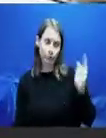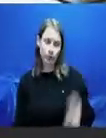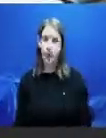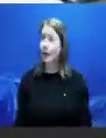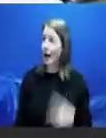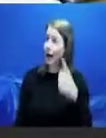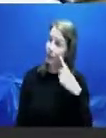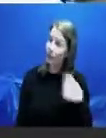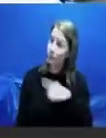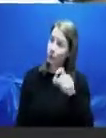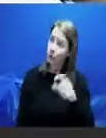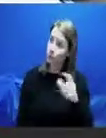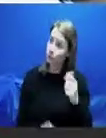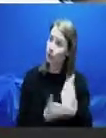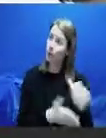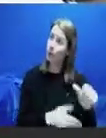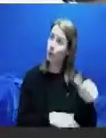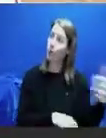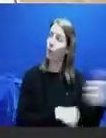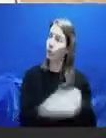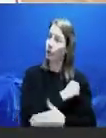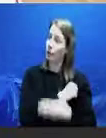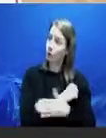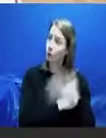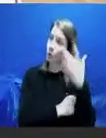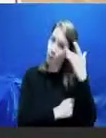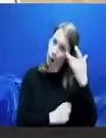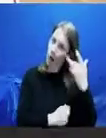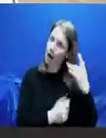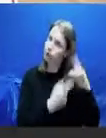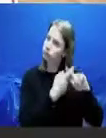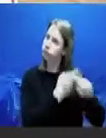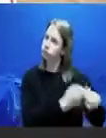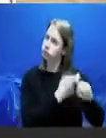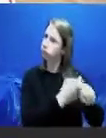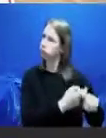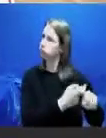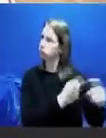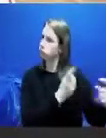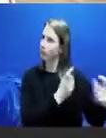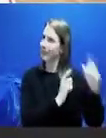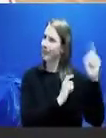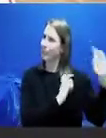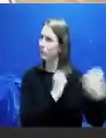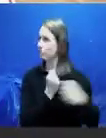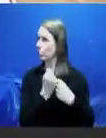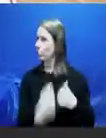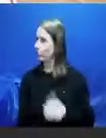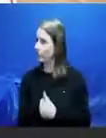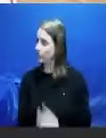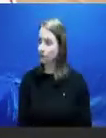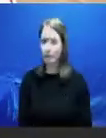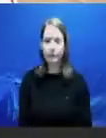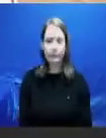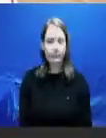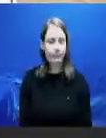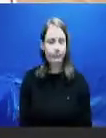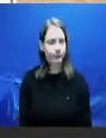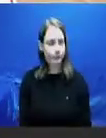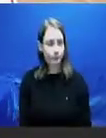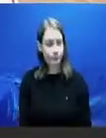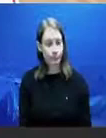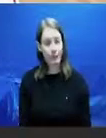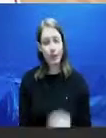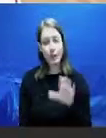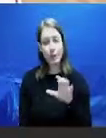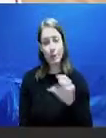countries, then we can make more allies. The standards writers say that too often students are asked to write personal narratives, a type of